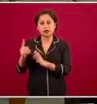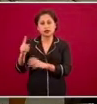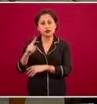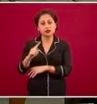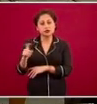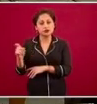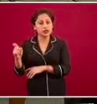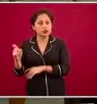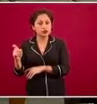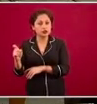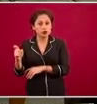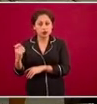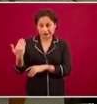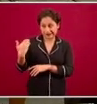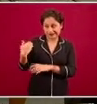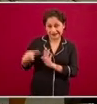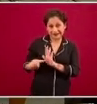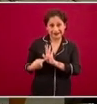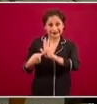So out of the